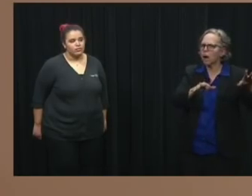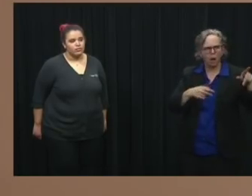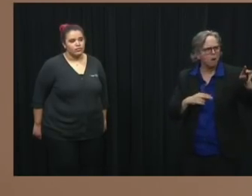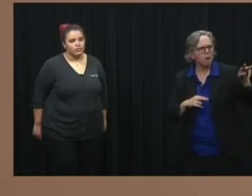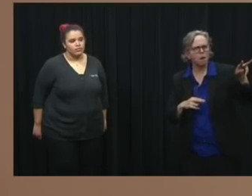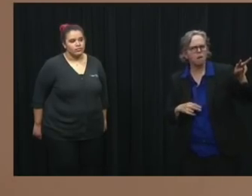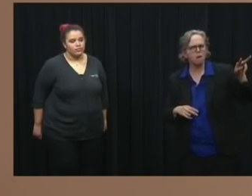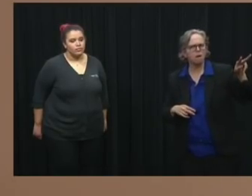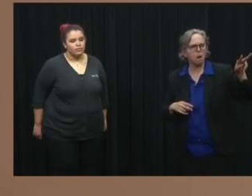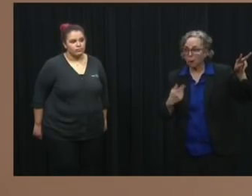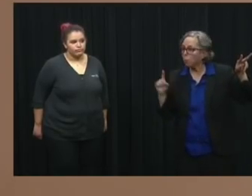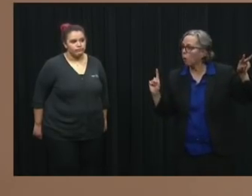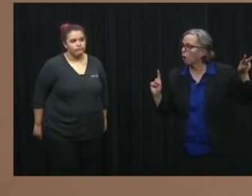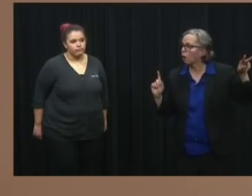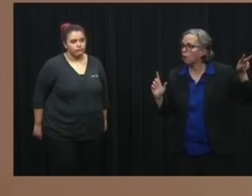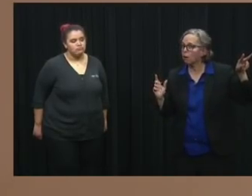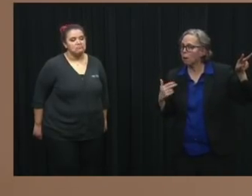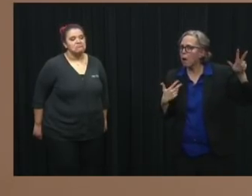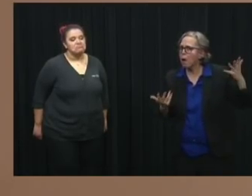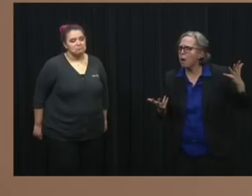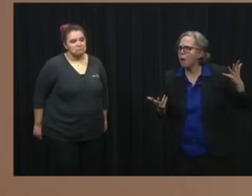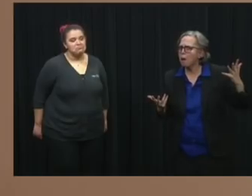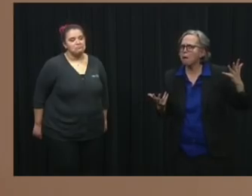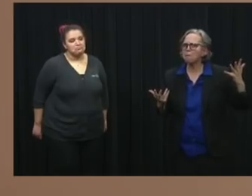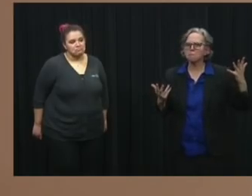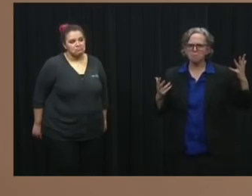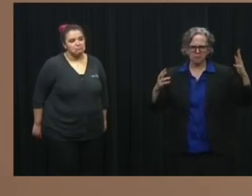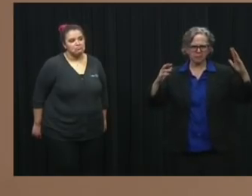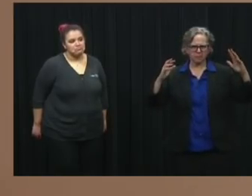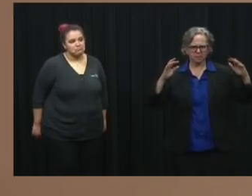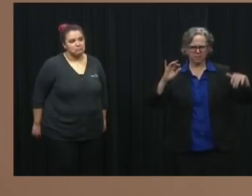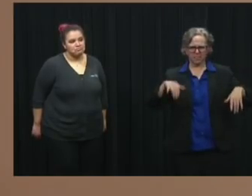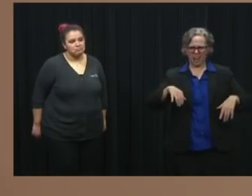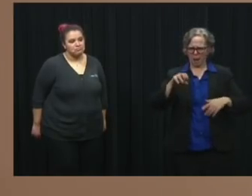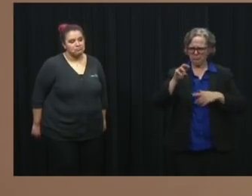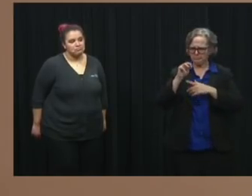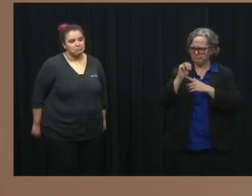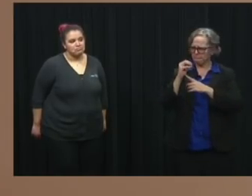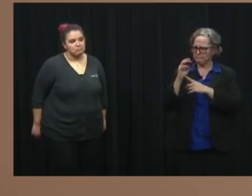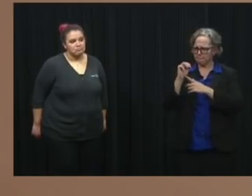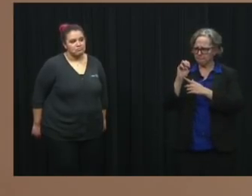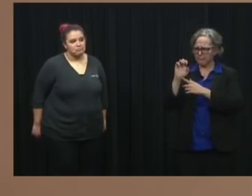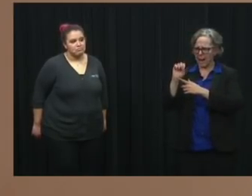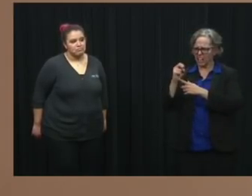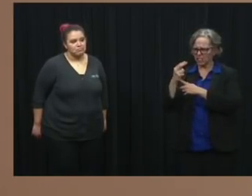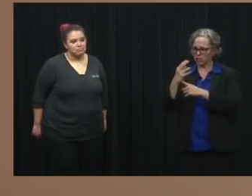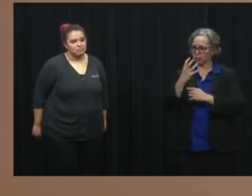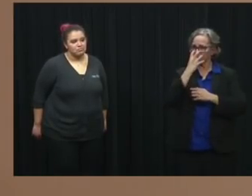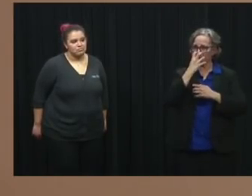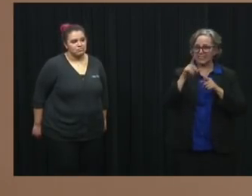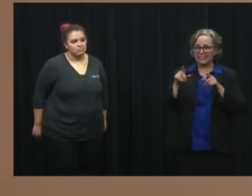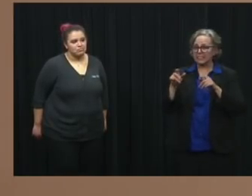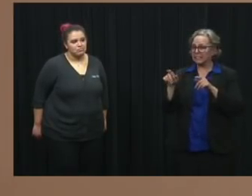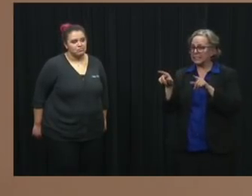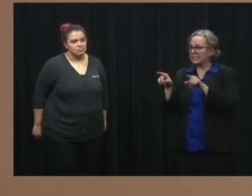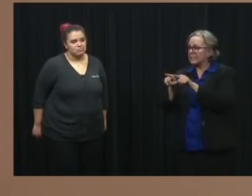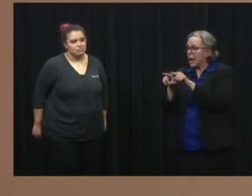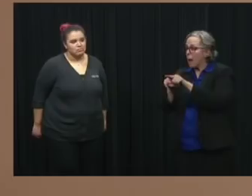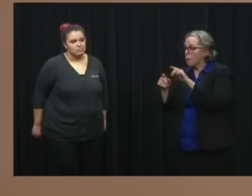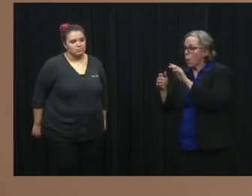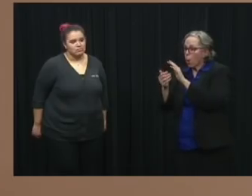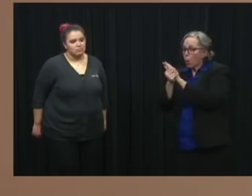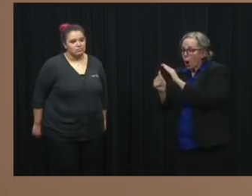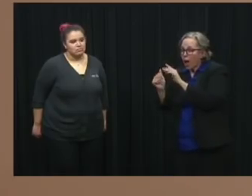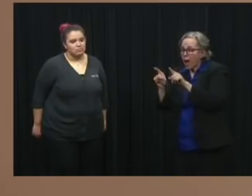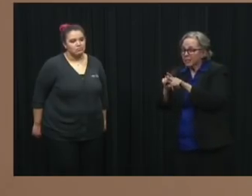works. That mesh is not going to keep out like an N95, a microscopic virus, from coming in, but will certainly